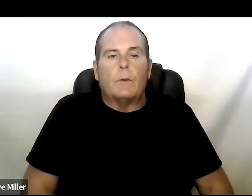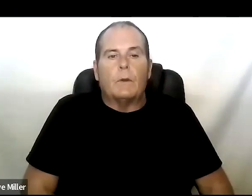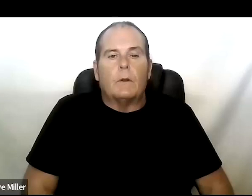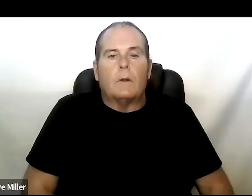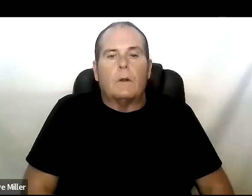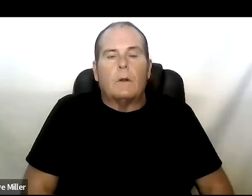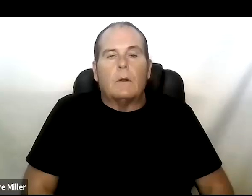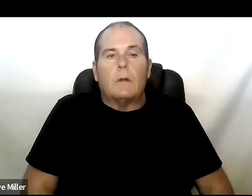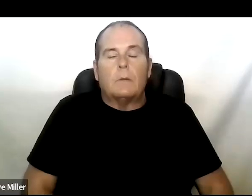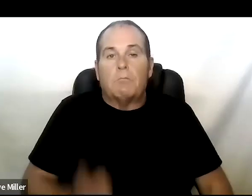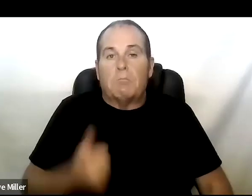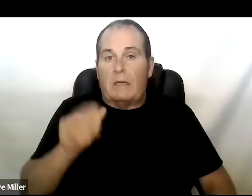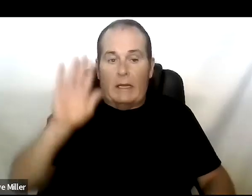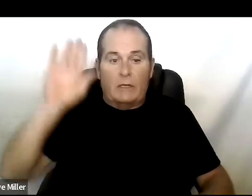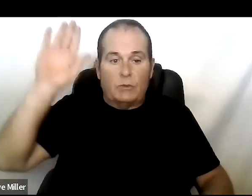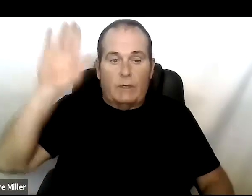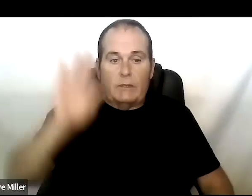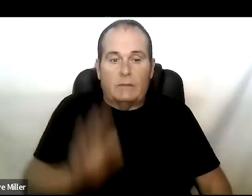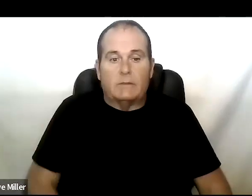Do we have any hands raised?